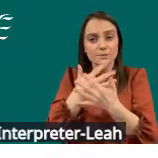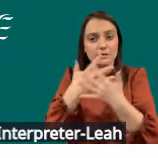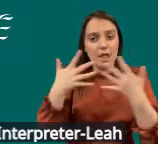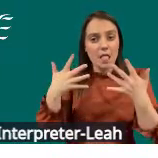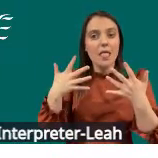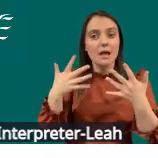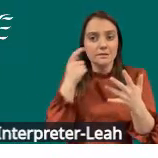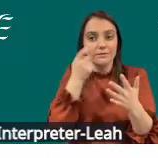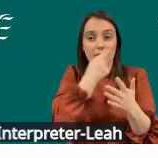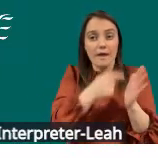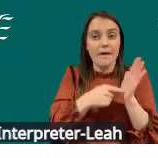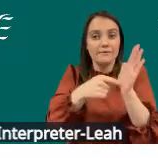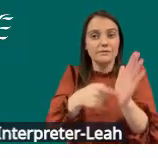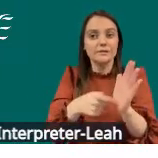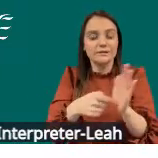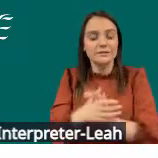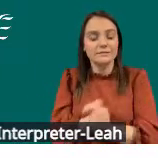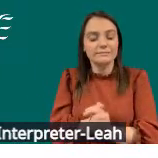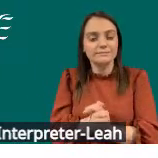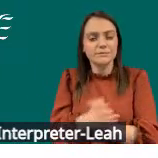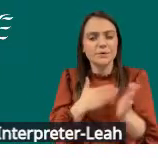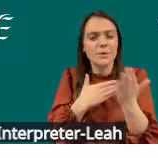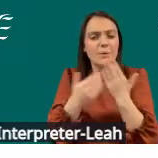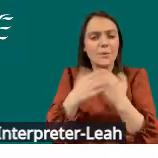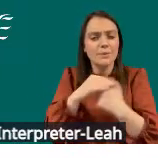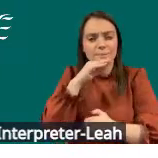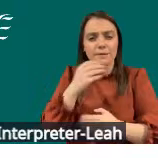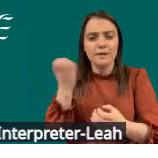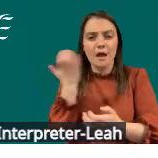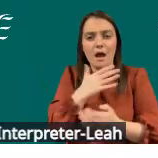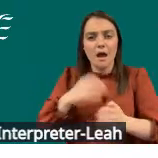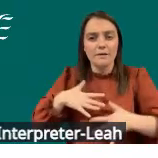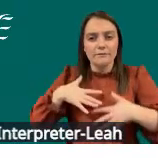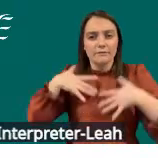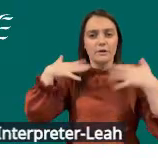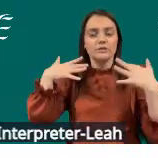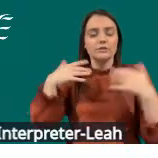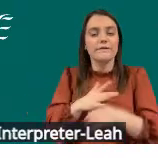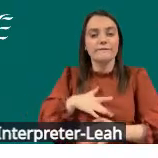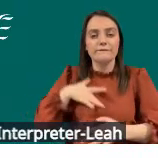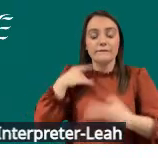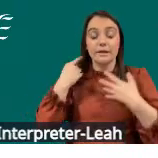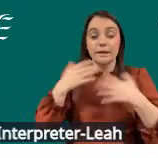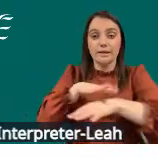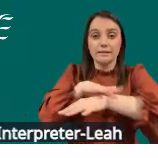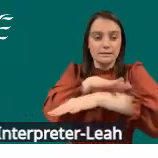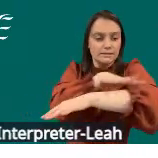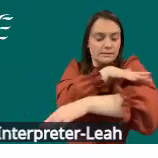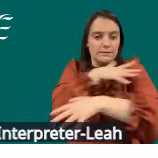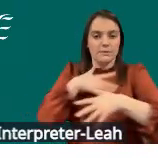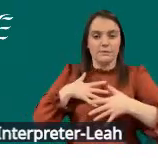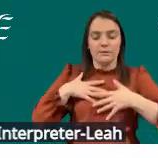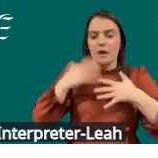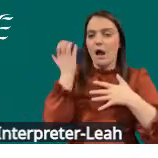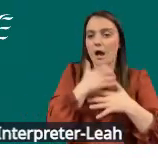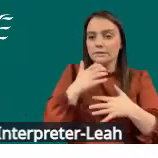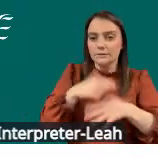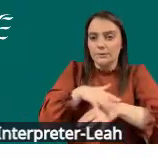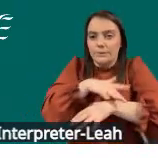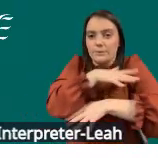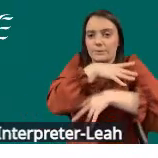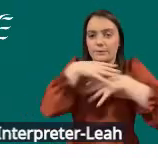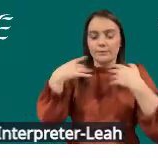So it's just in terms of what is a hot flush. It can feel like a sensation of intense heat